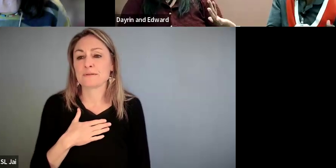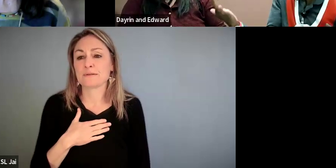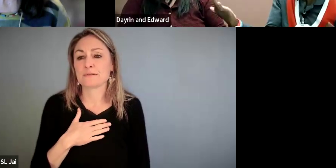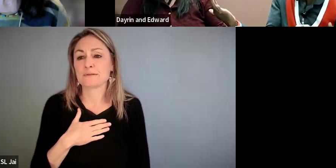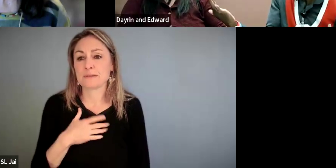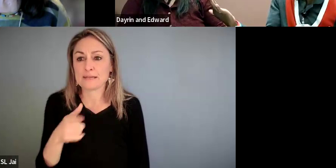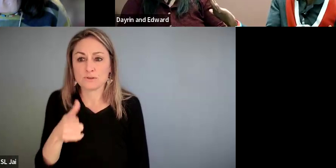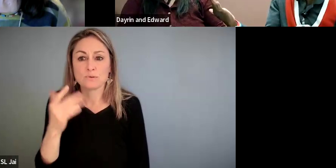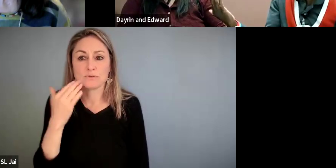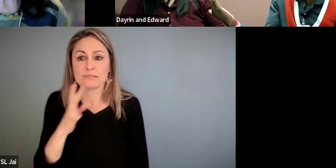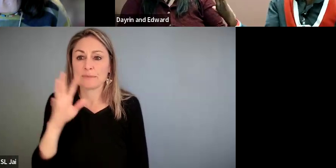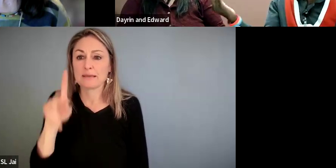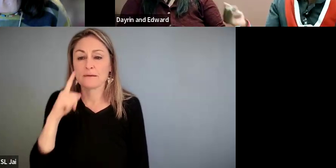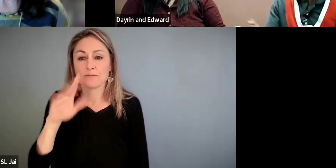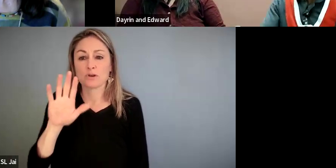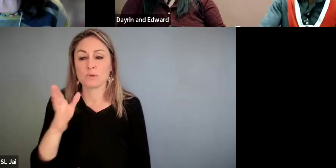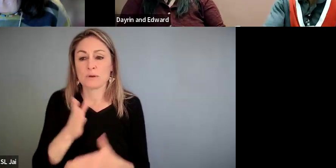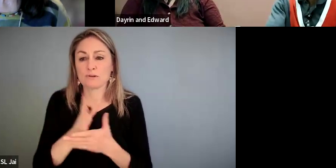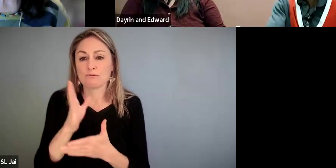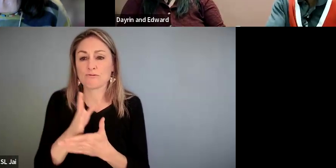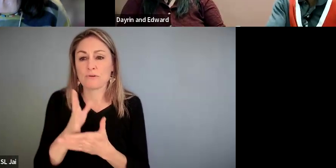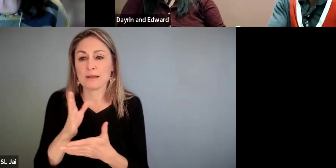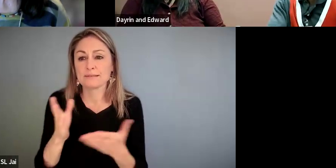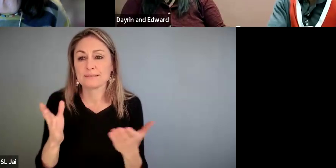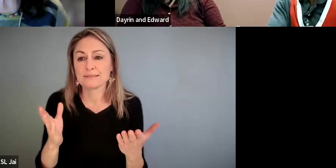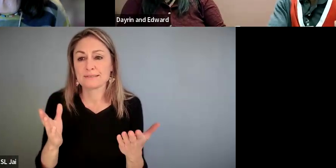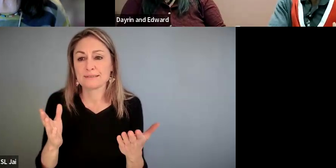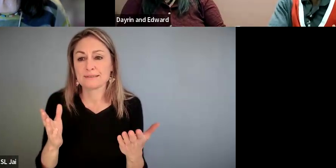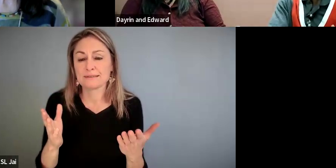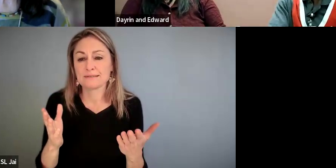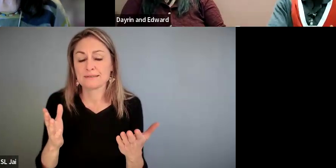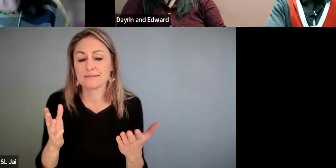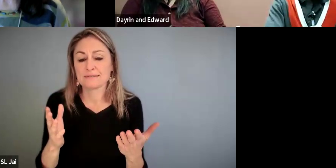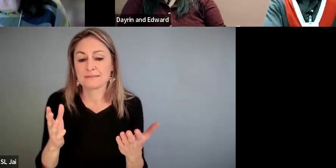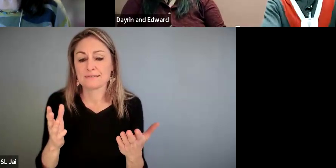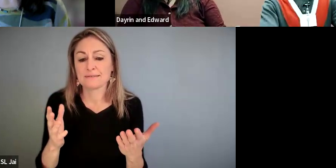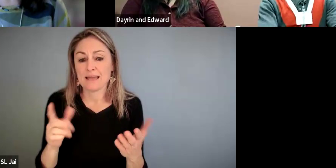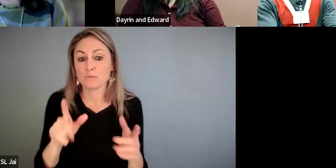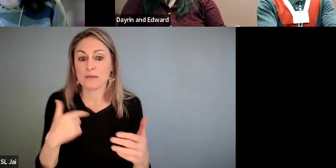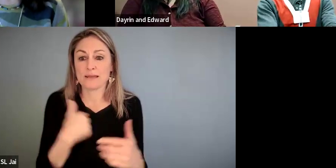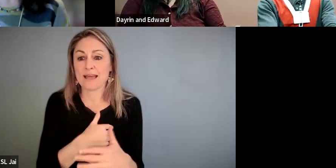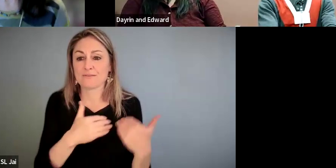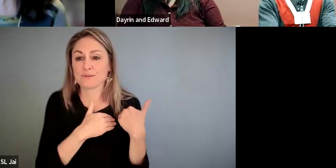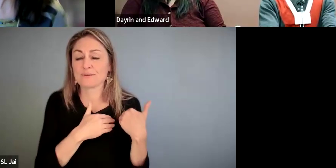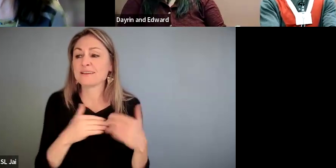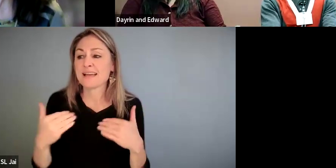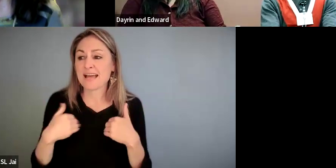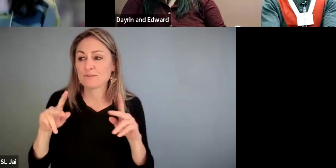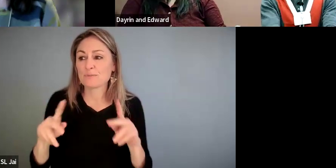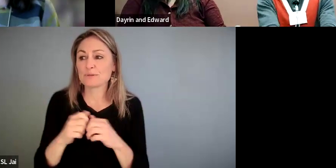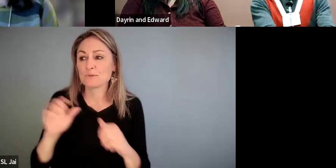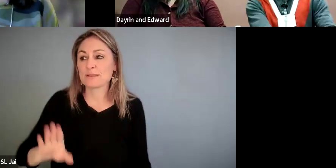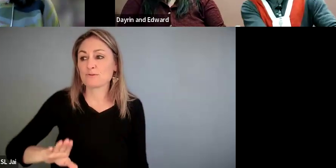for your right and knowing that you have a responsibility. Yeah. Edward, we have somebody with a raised